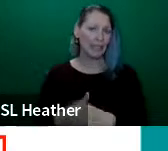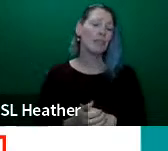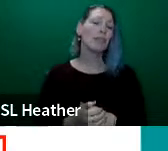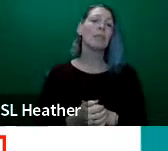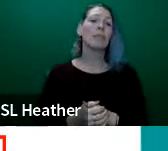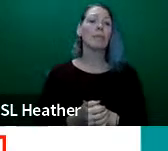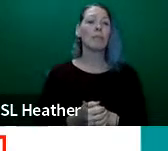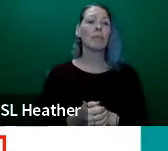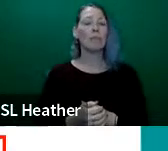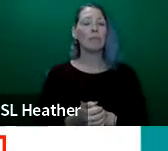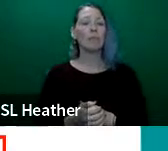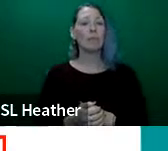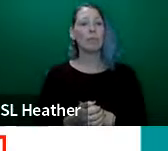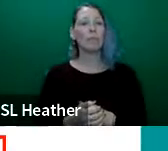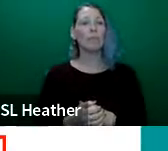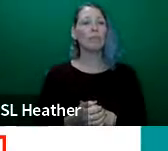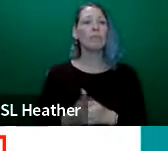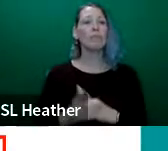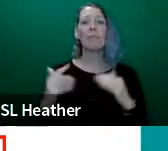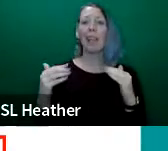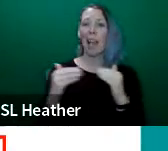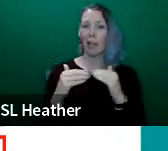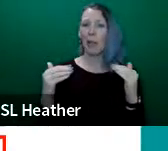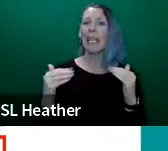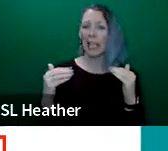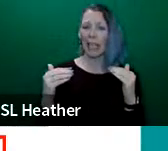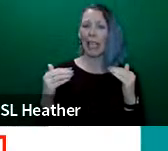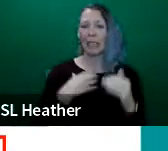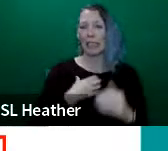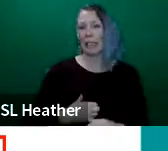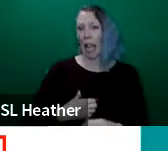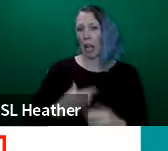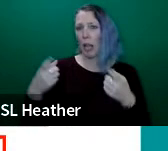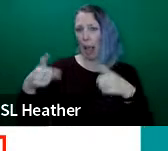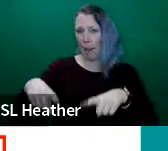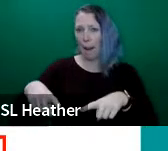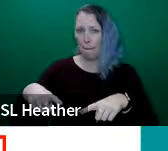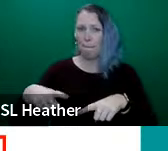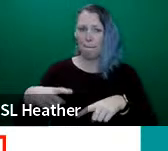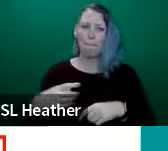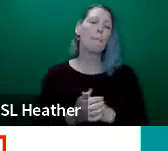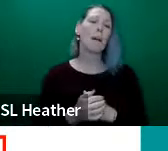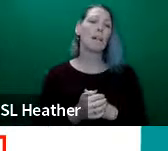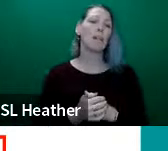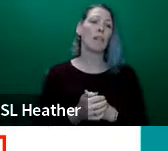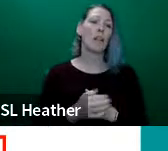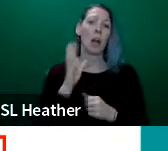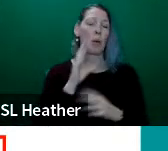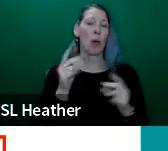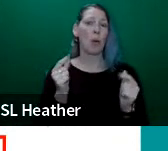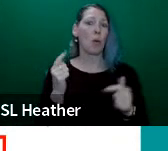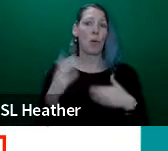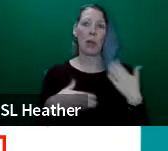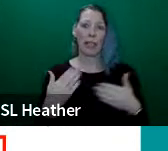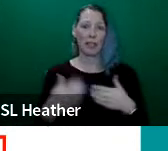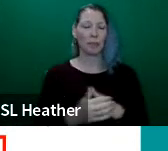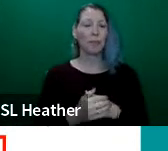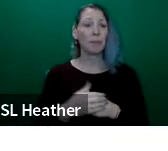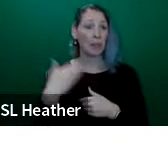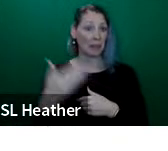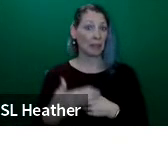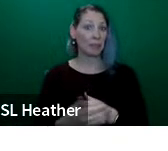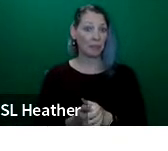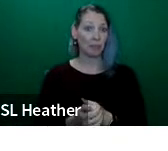slide, we have some equity desired outcomes, and again, I've highlighted that. So I will go through these quickly today. So next slide.